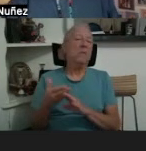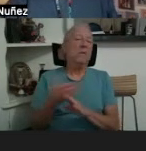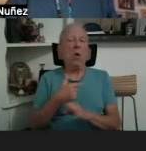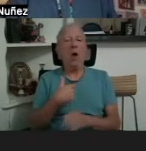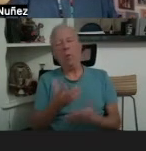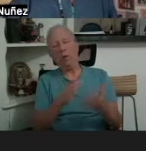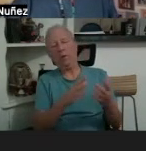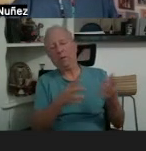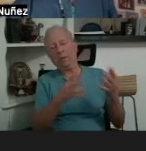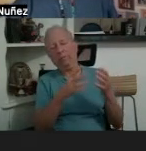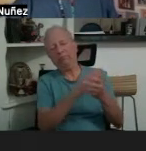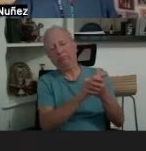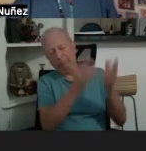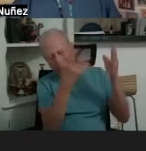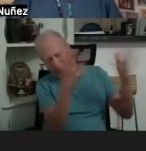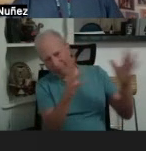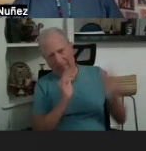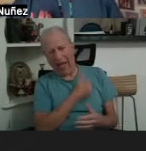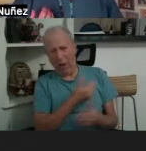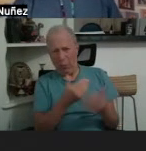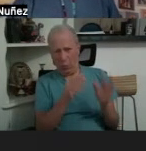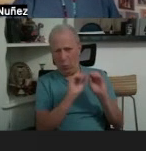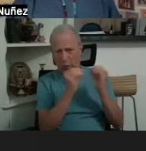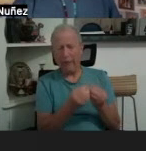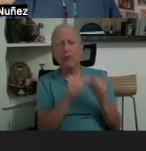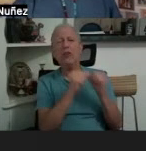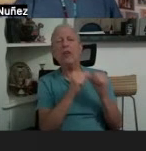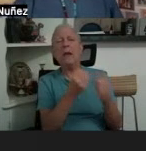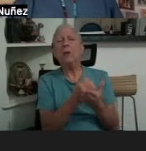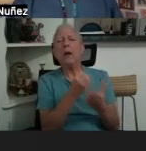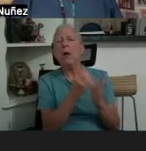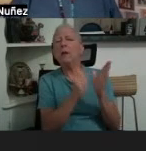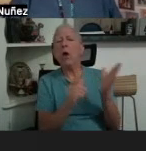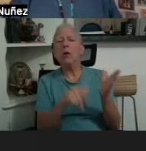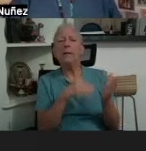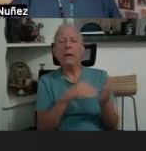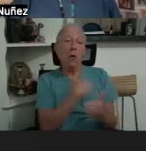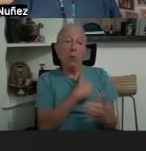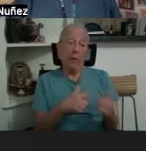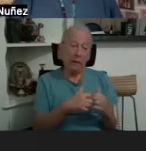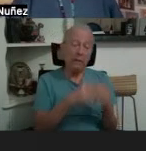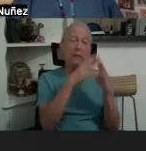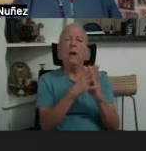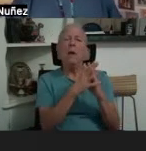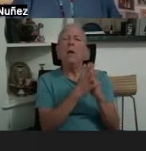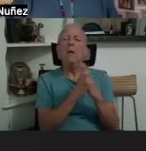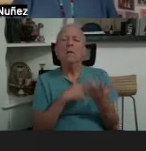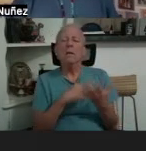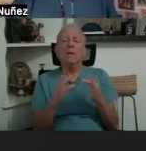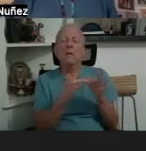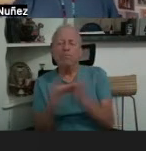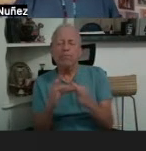organization, Sustainable Economies Law Center. And we exist to bridge the gap in legal expertise needed